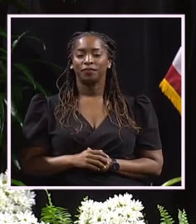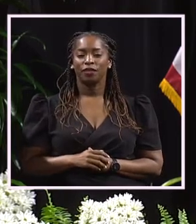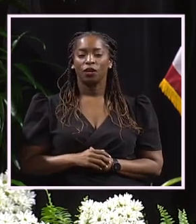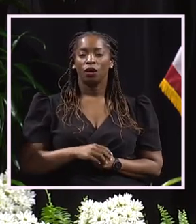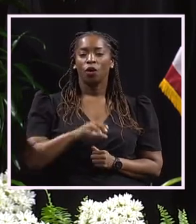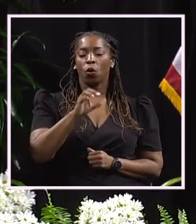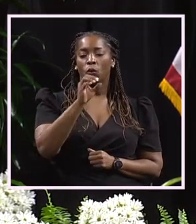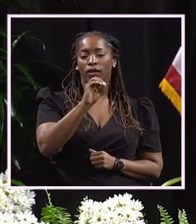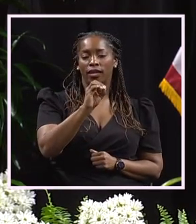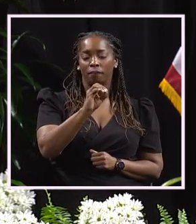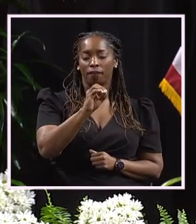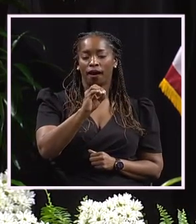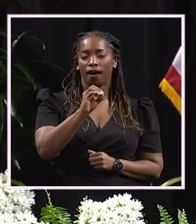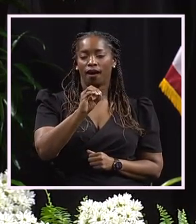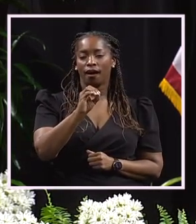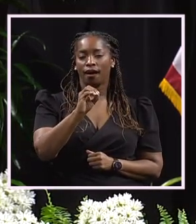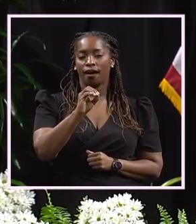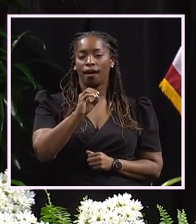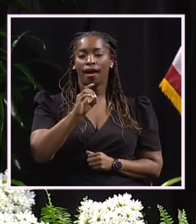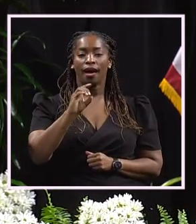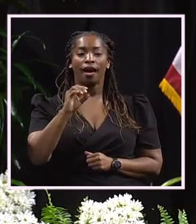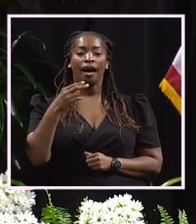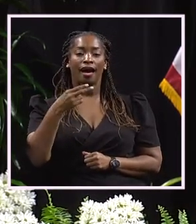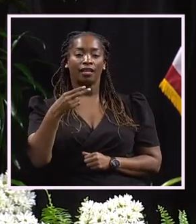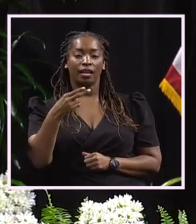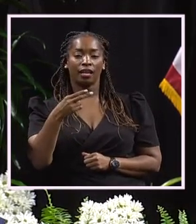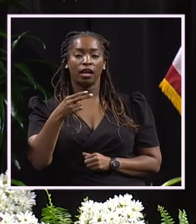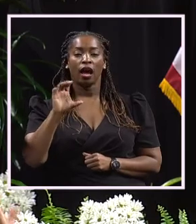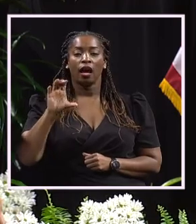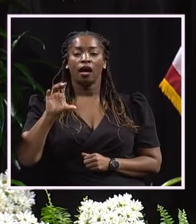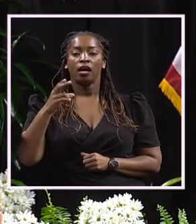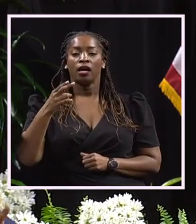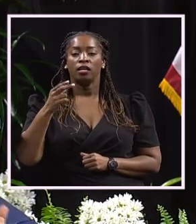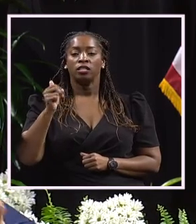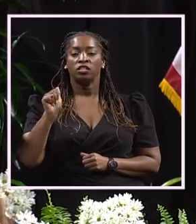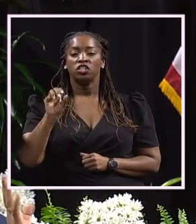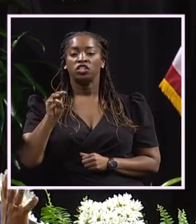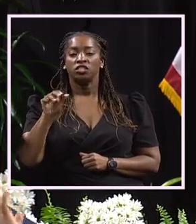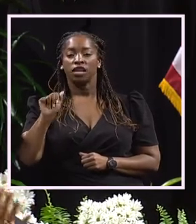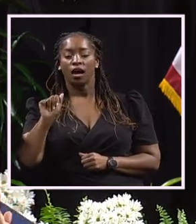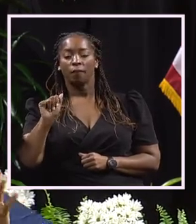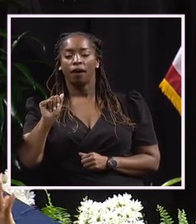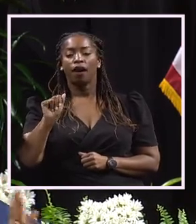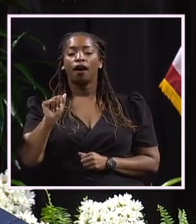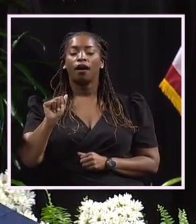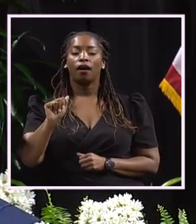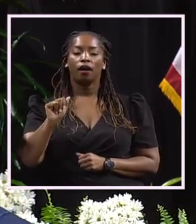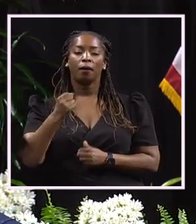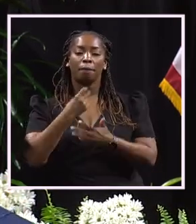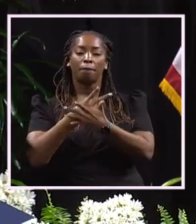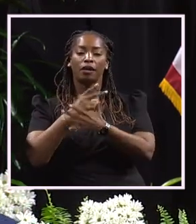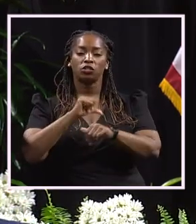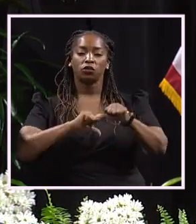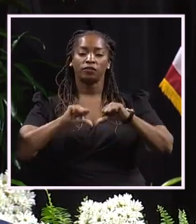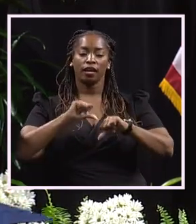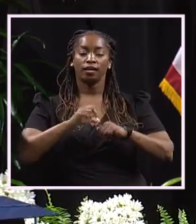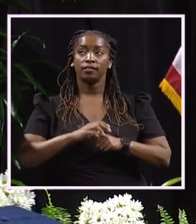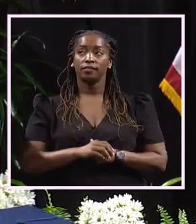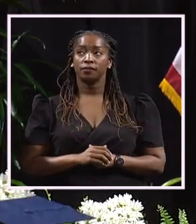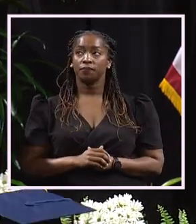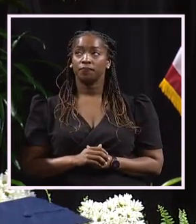Purnima Padranath Sharma, Master of Science. Tell me your last name.